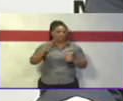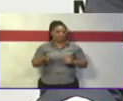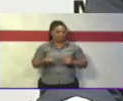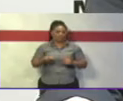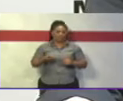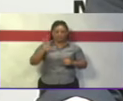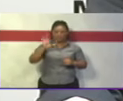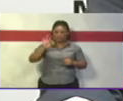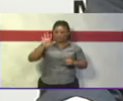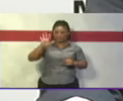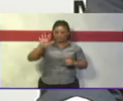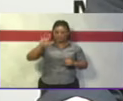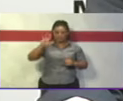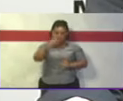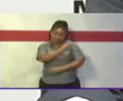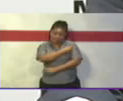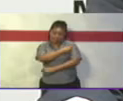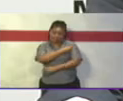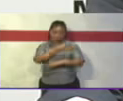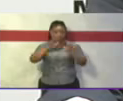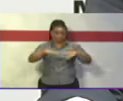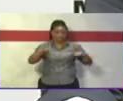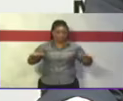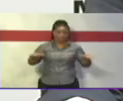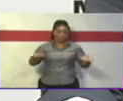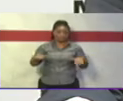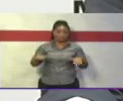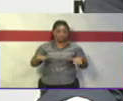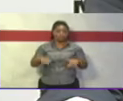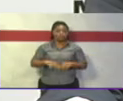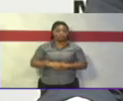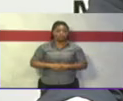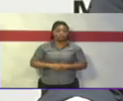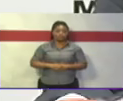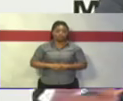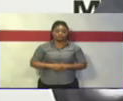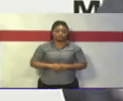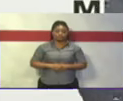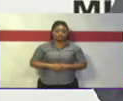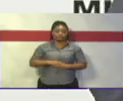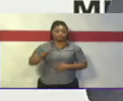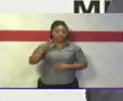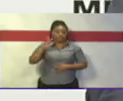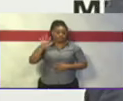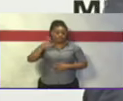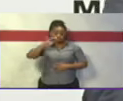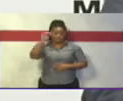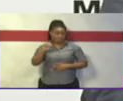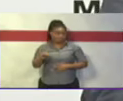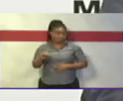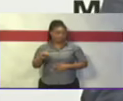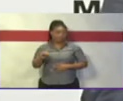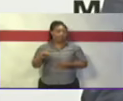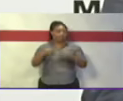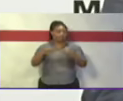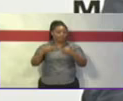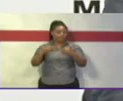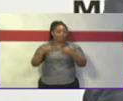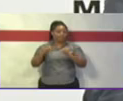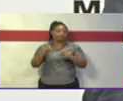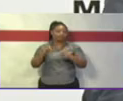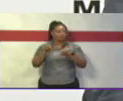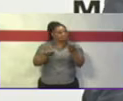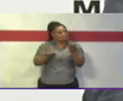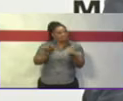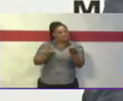1,959 vaccines so far to that particular age group, which accounts for 35% of the population. We estimate those sorts of